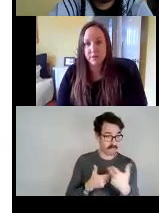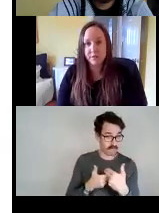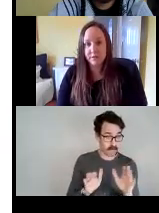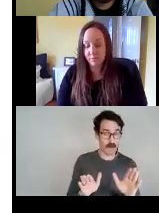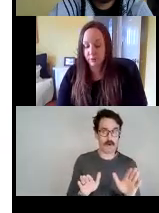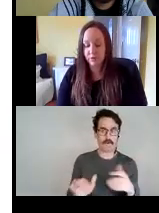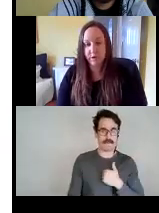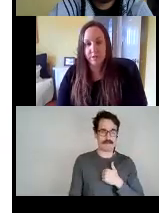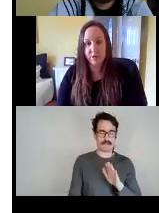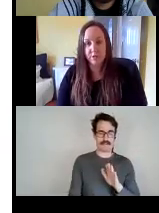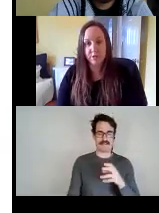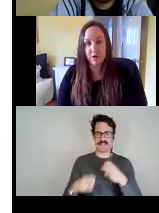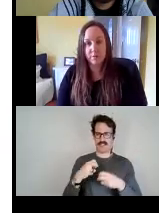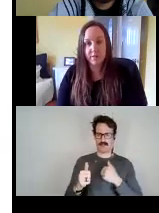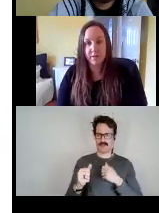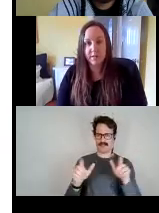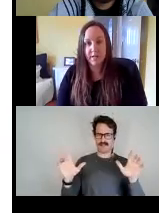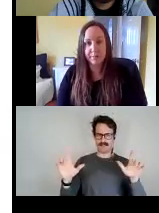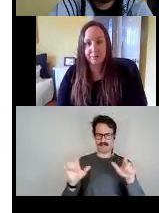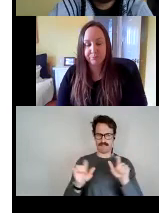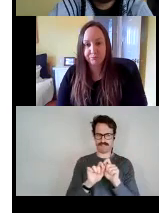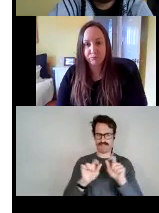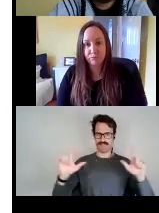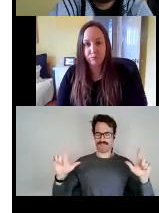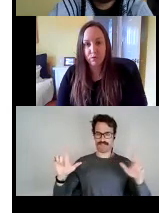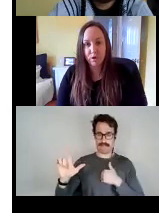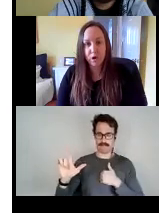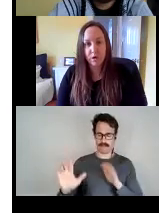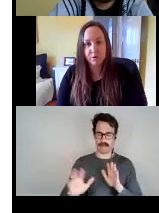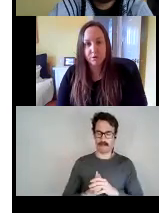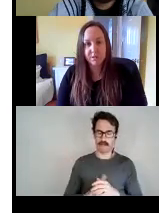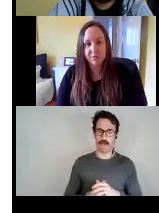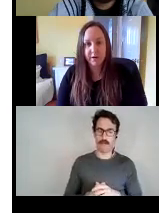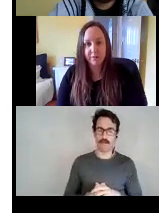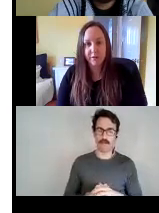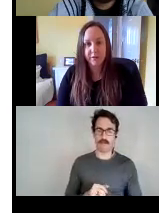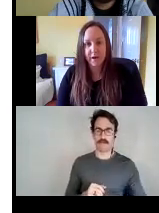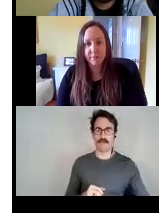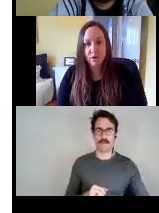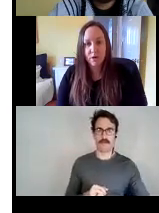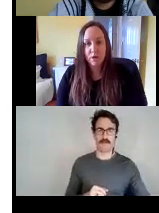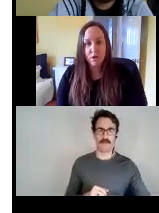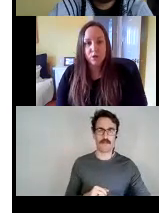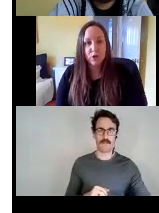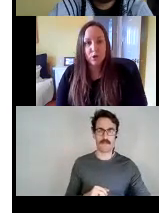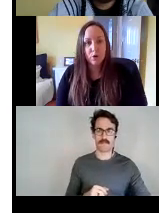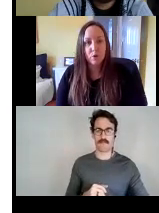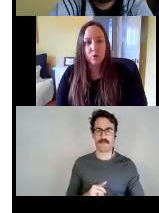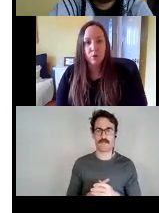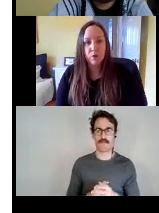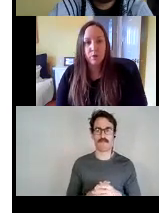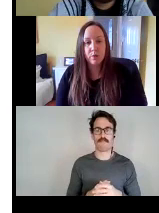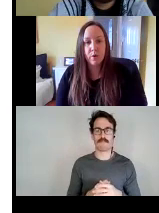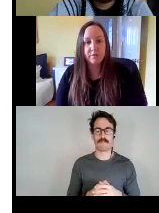apologize. There's some sort of transition on my slide deck. So let's see if I can fix that.